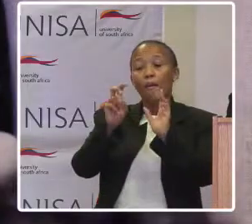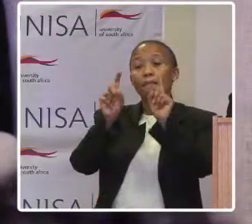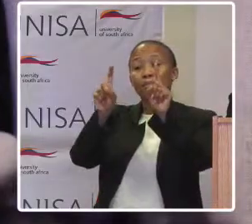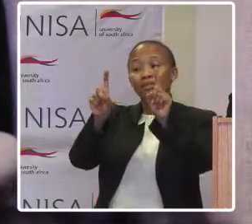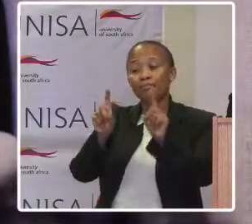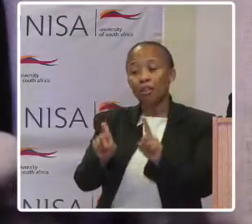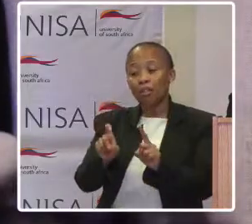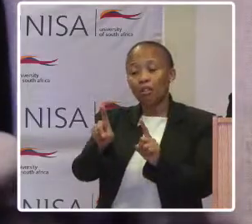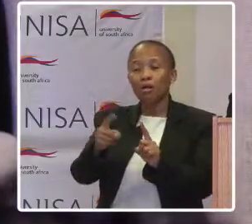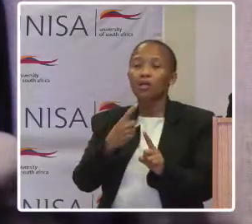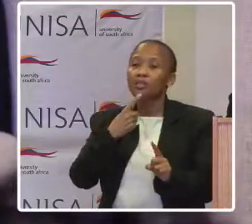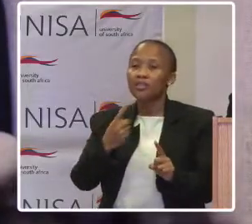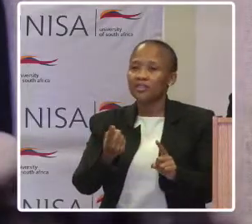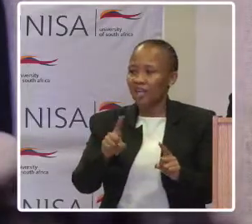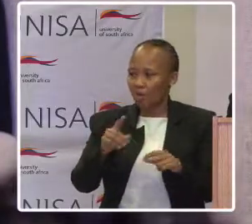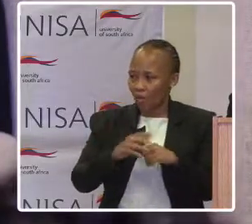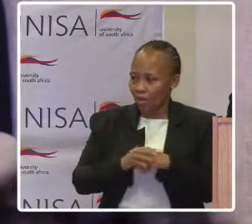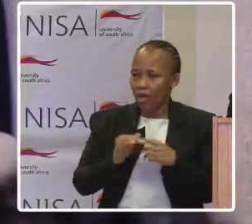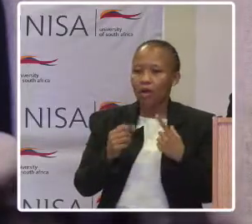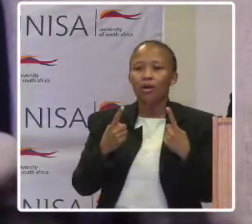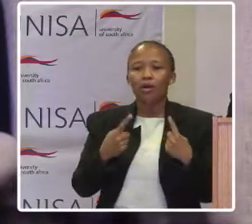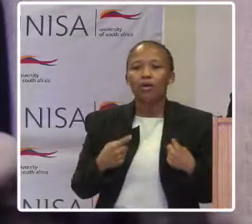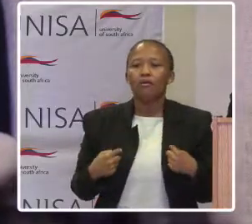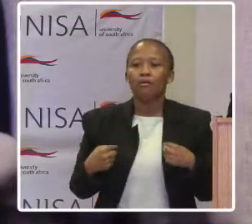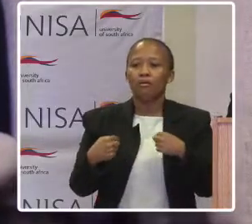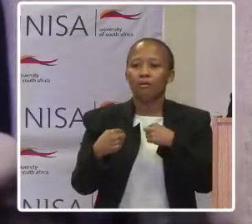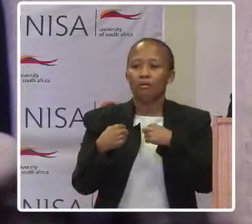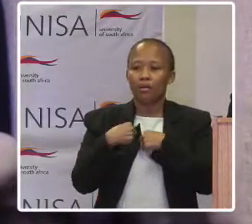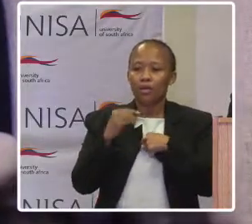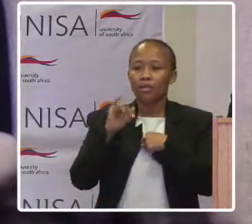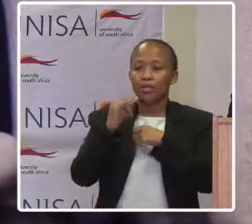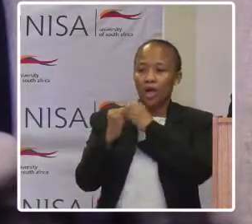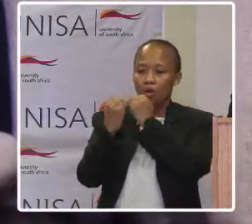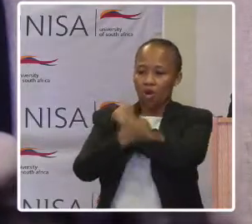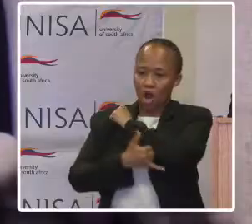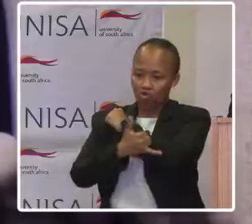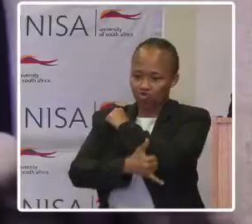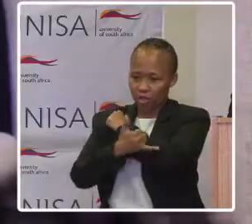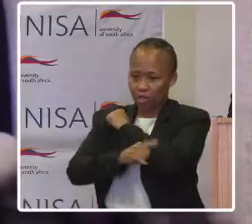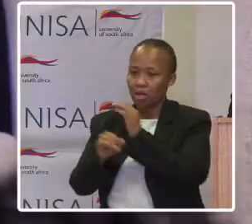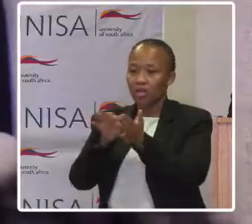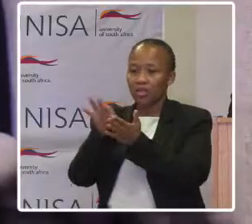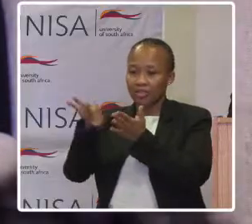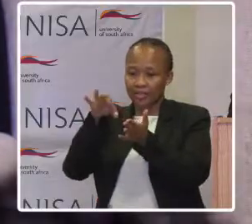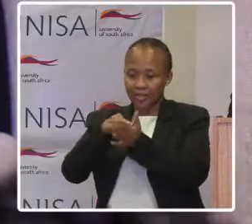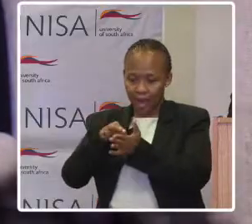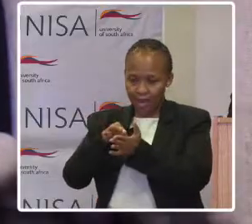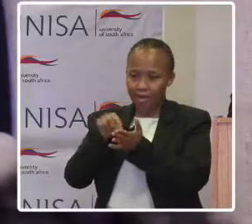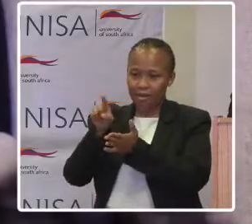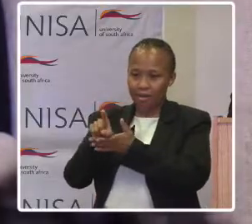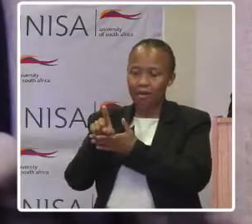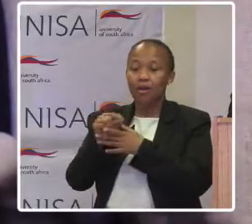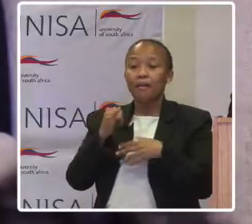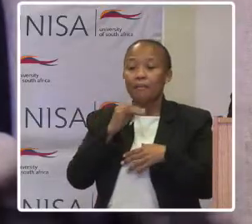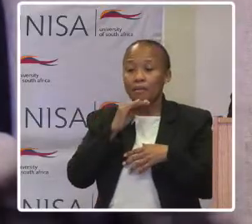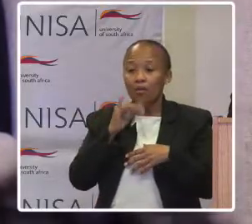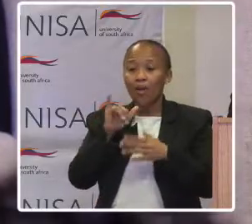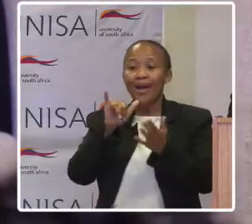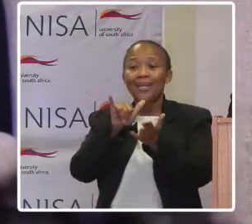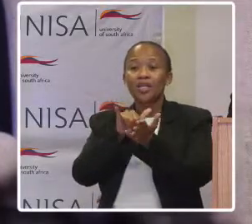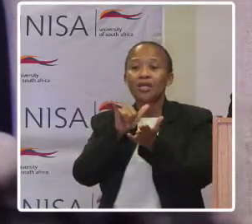each state that signs the YD can then designate either one or multiple airlines to act on its